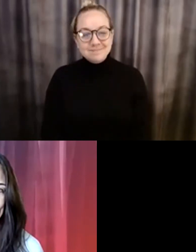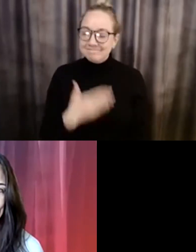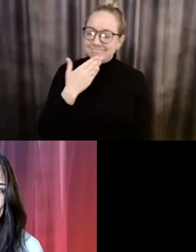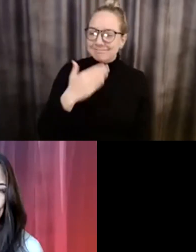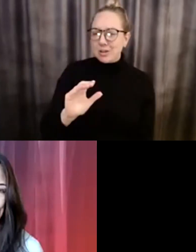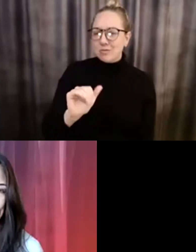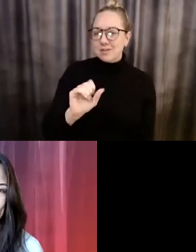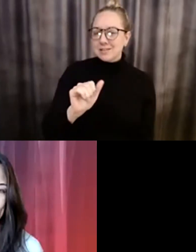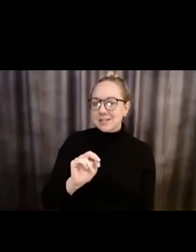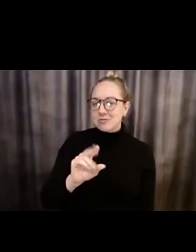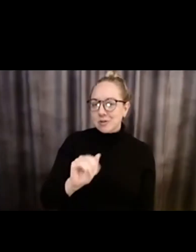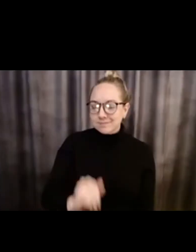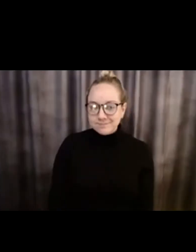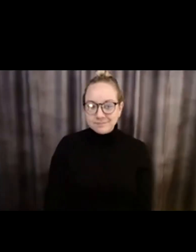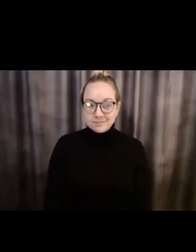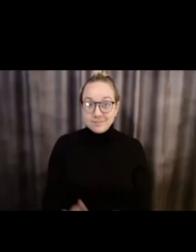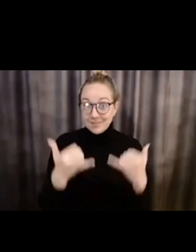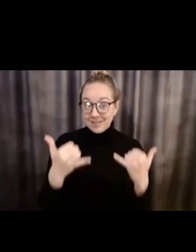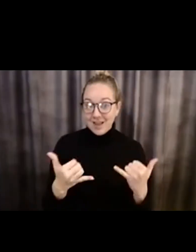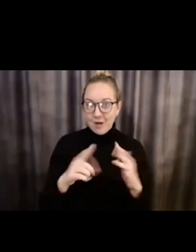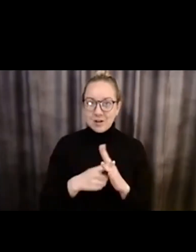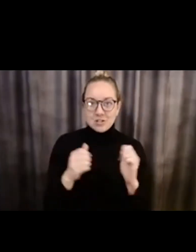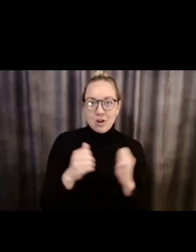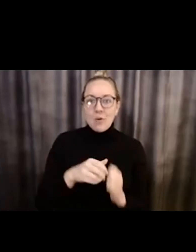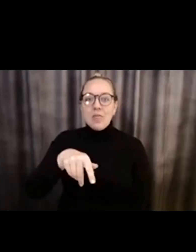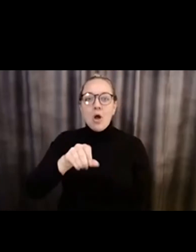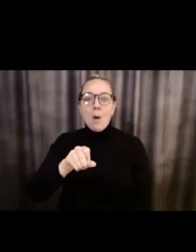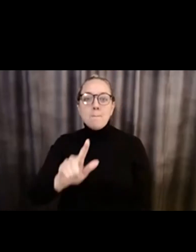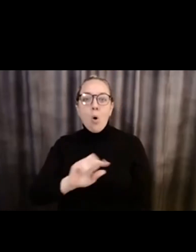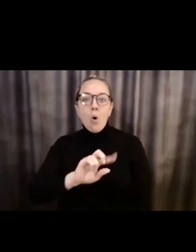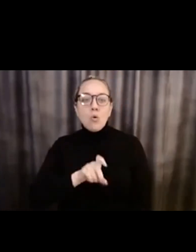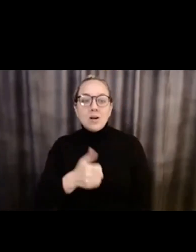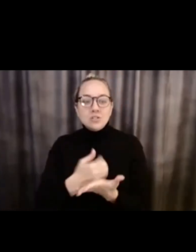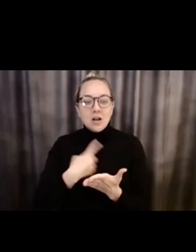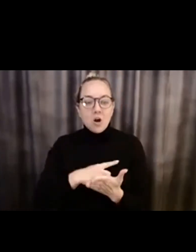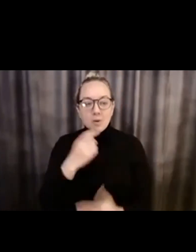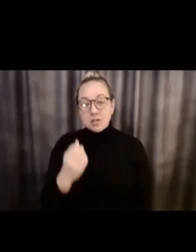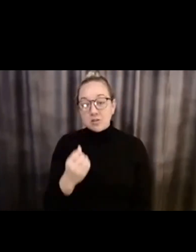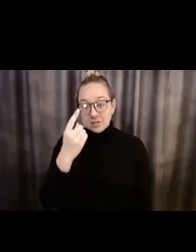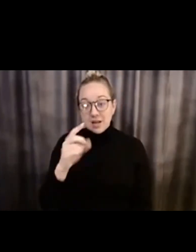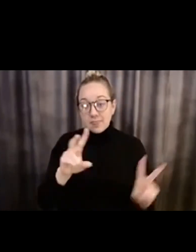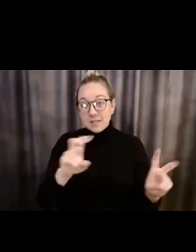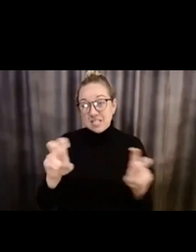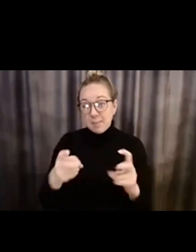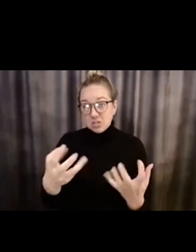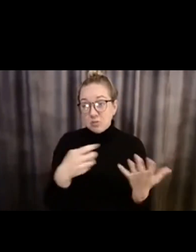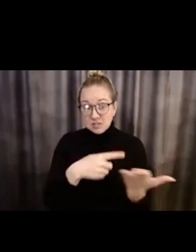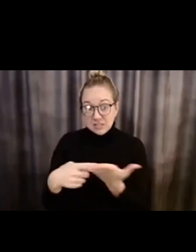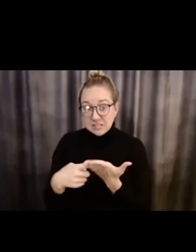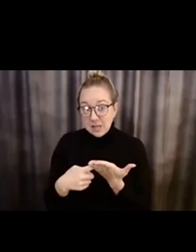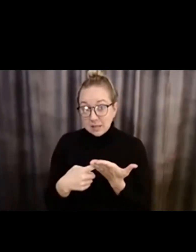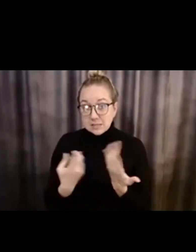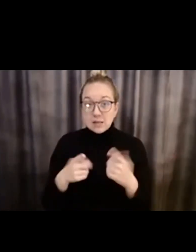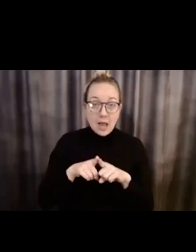We'll now get started with a poll question to help us understand the topics you'd like to see covered. As you prepare